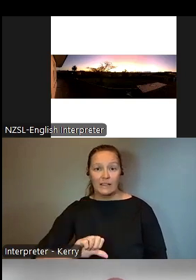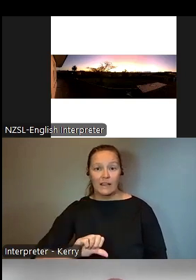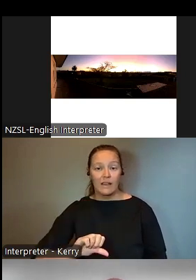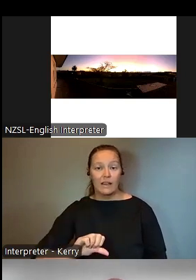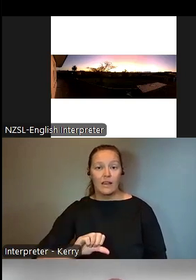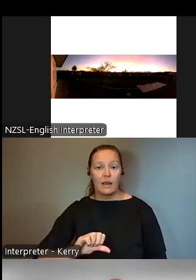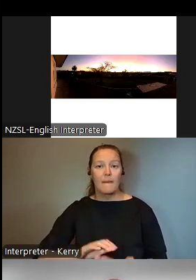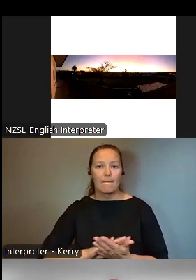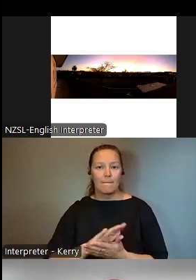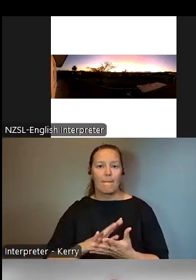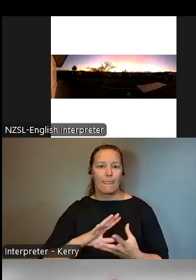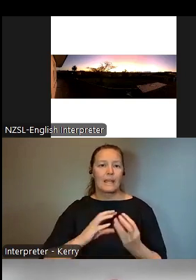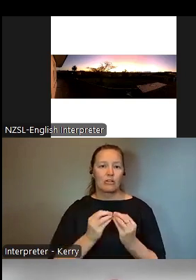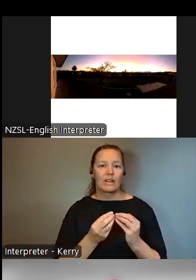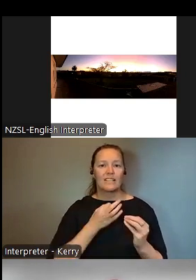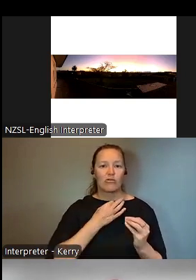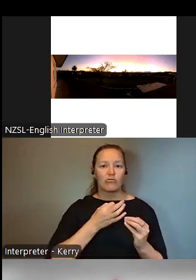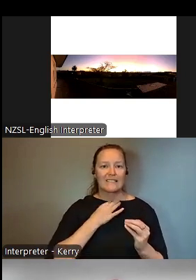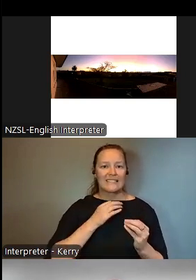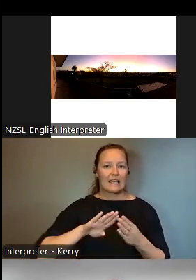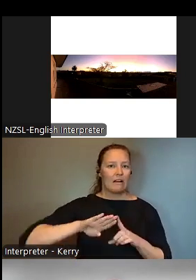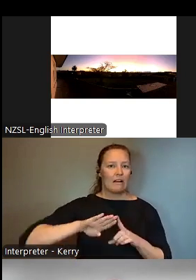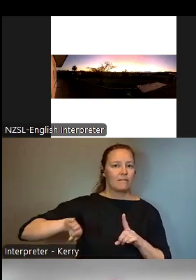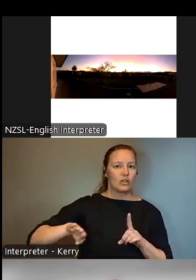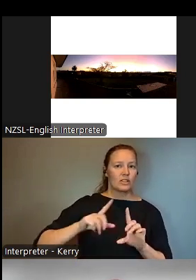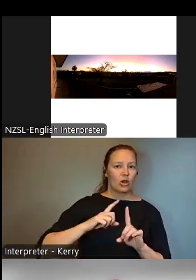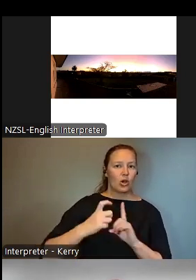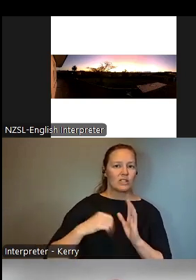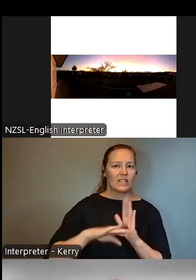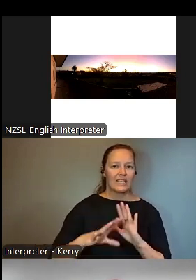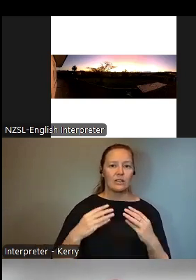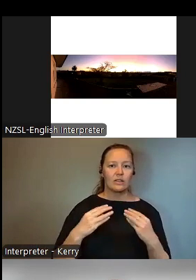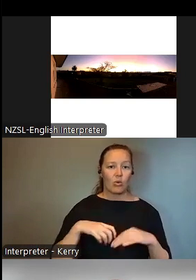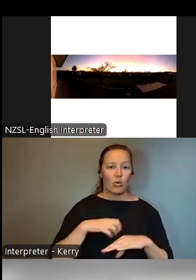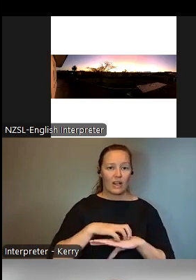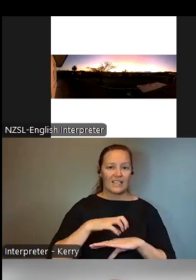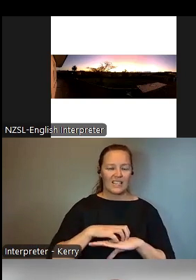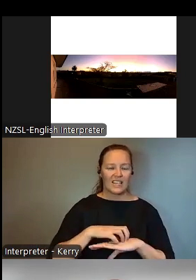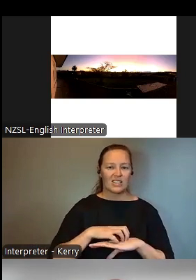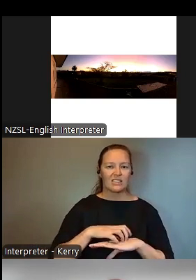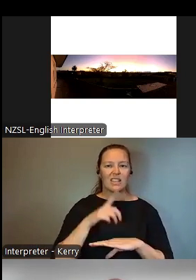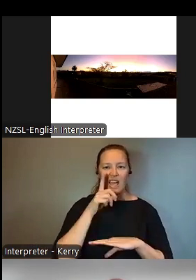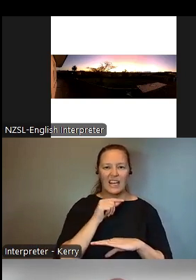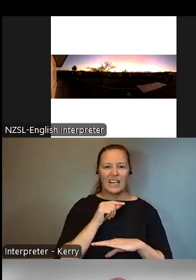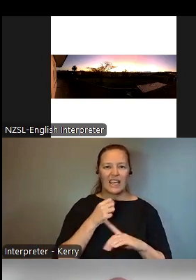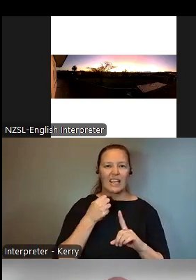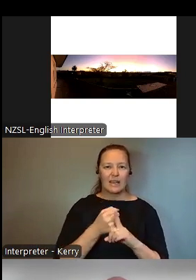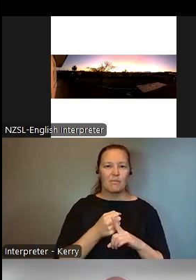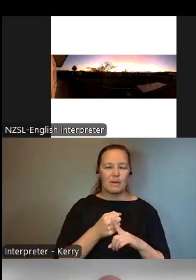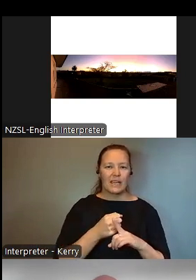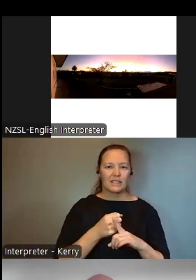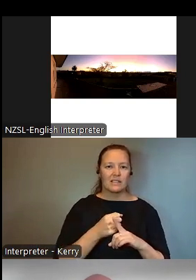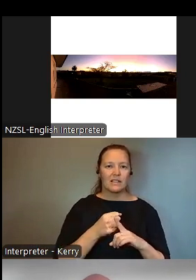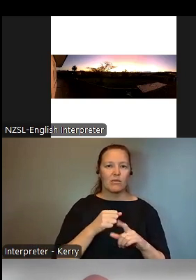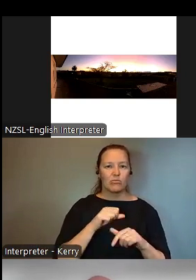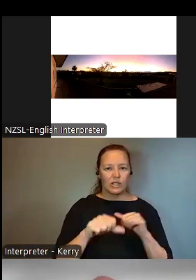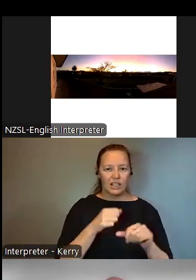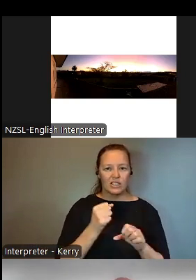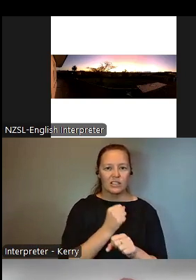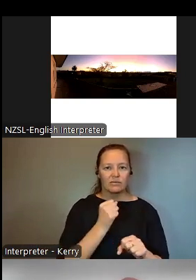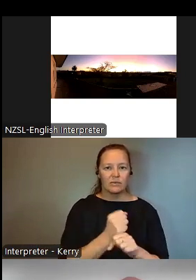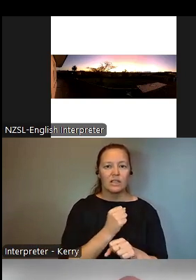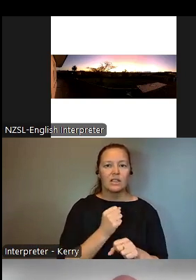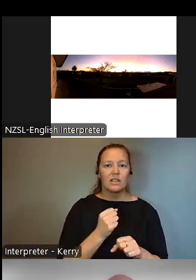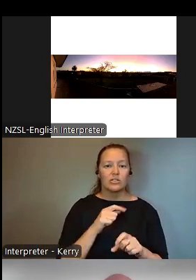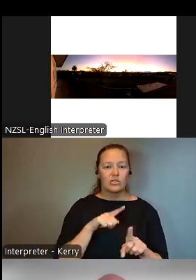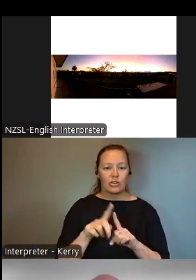often creates a risk-averse culture in organizations, which can be counterproductive to meeting genuine need. We don't